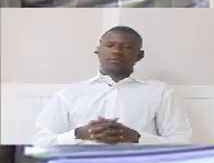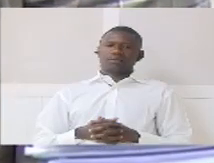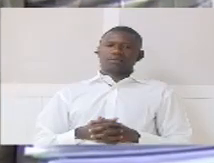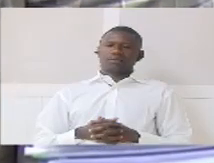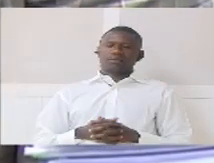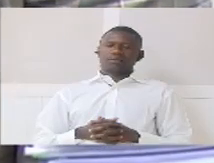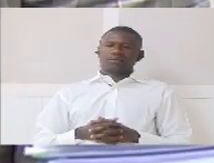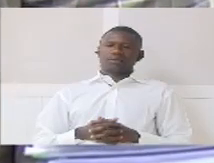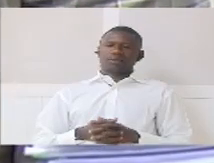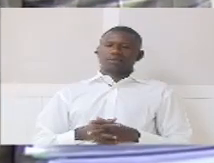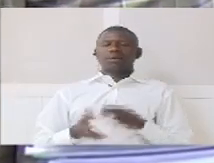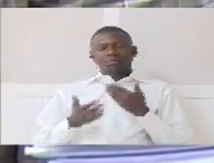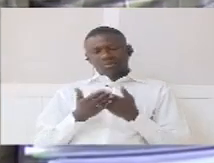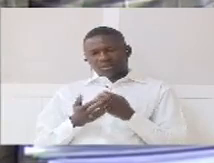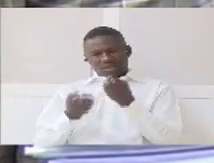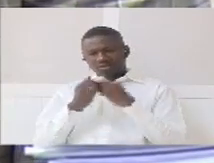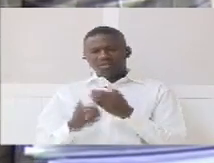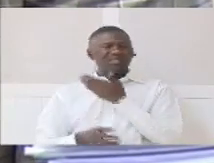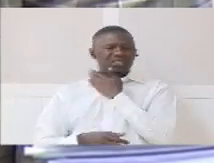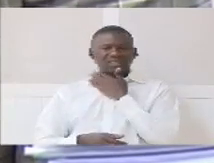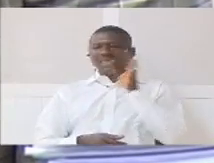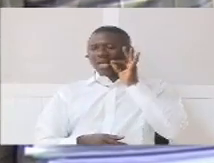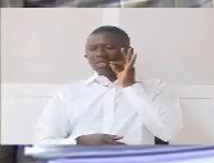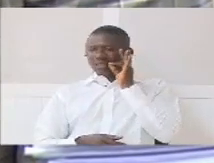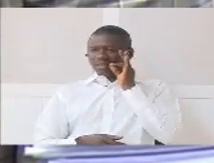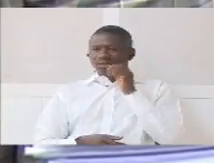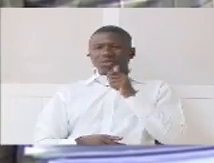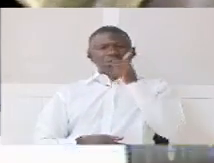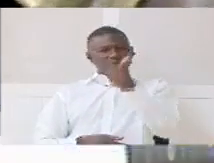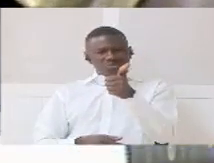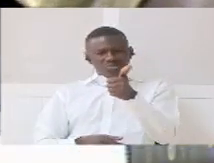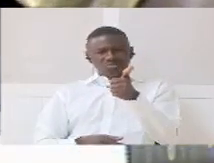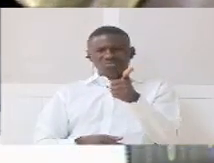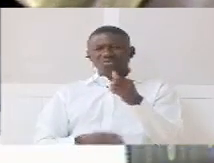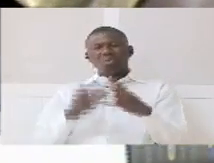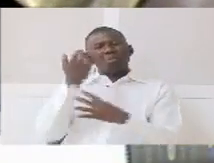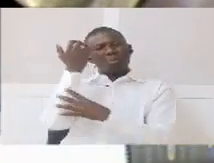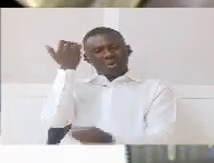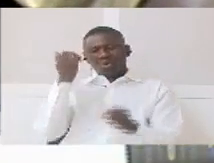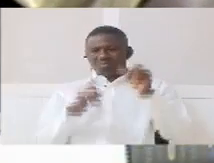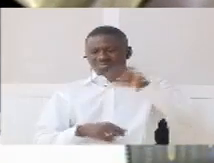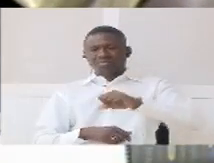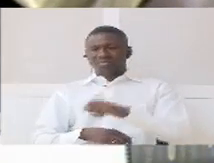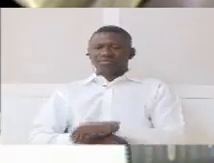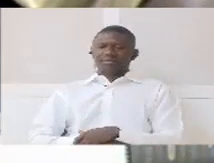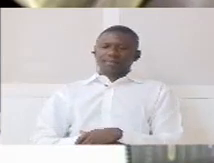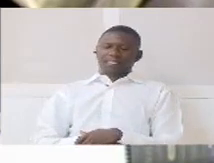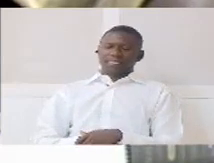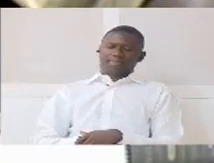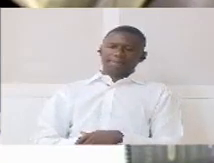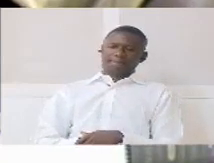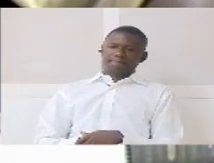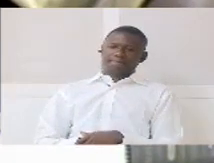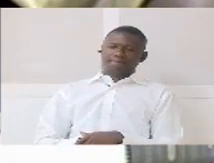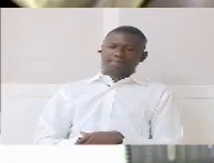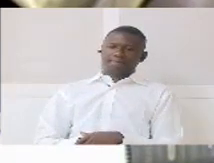just tell us the easy answer. It yes. Was good or it was poor? No, to standard. I'm not to